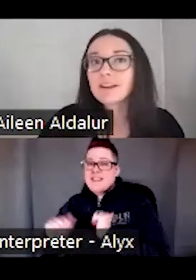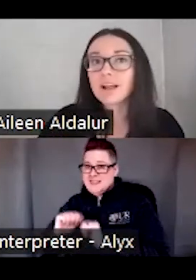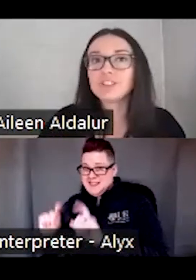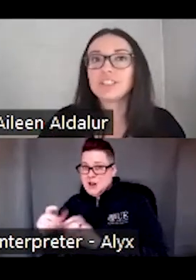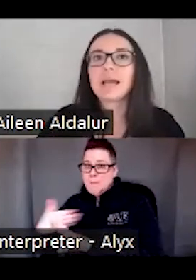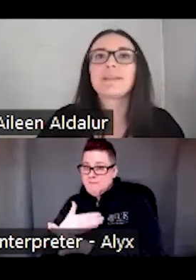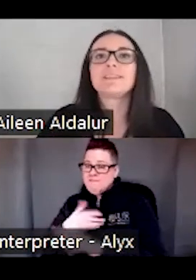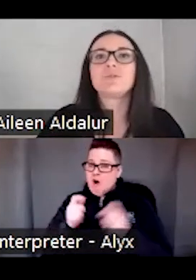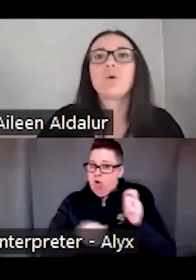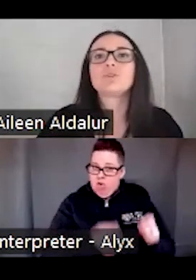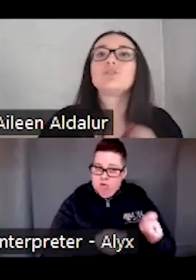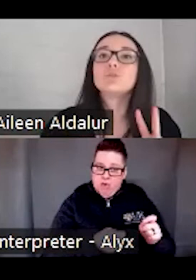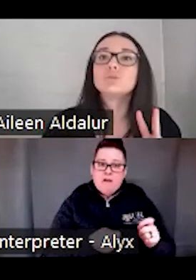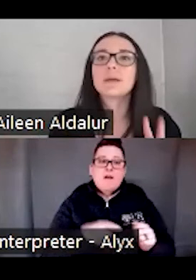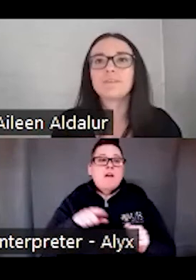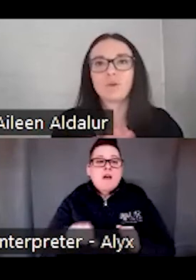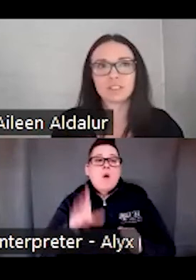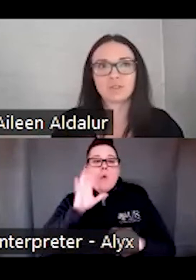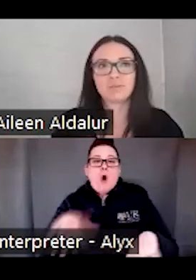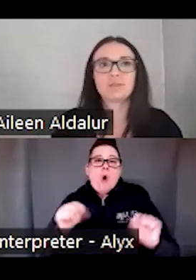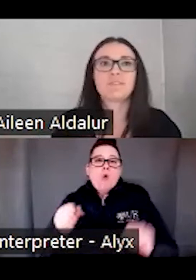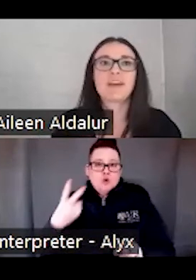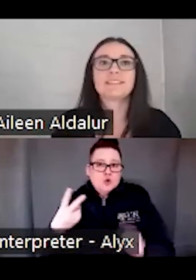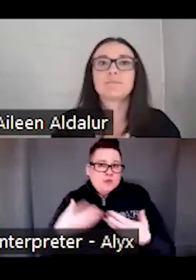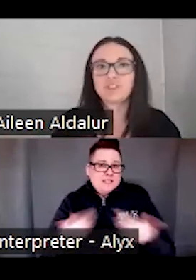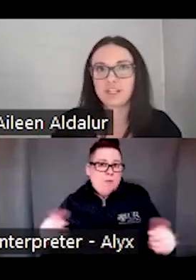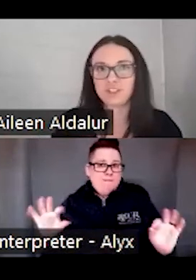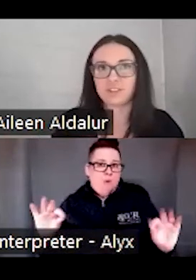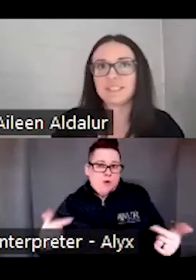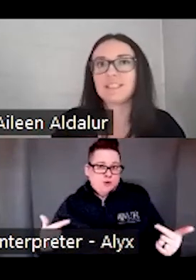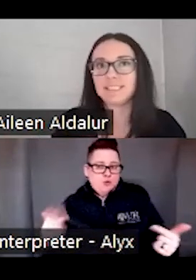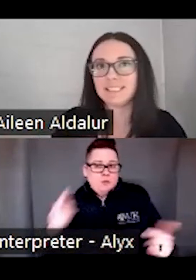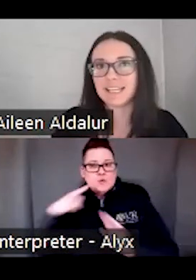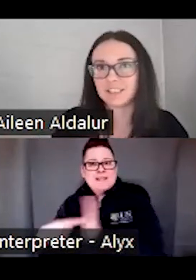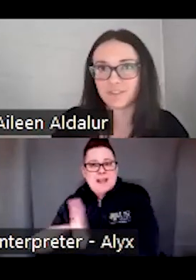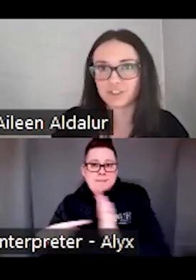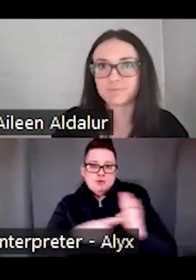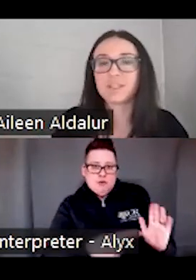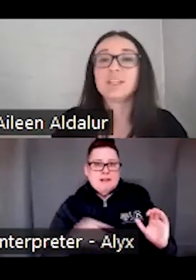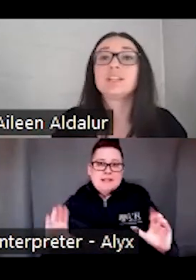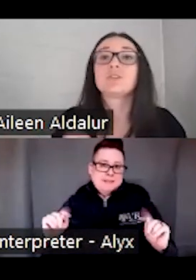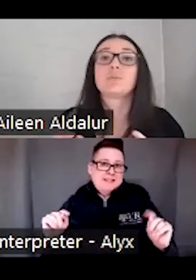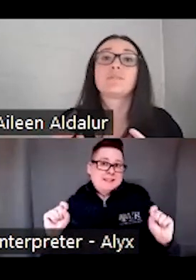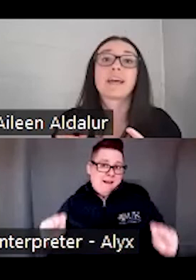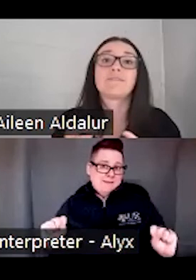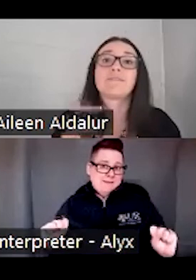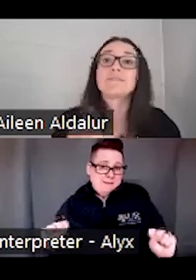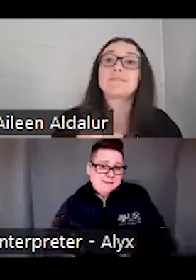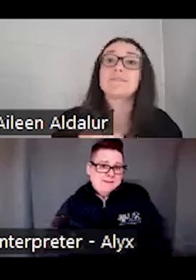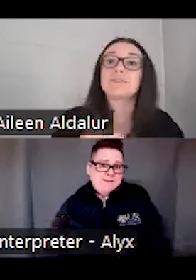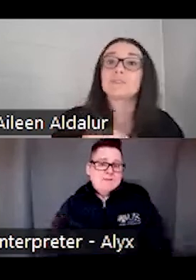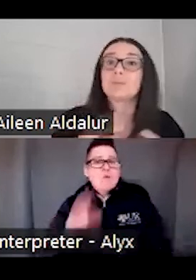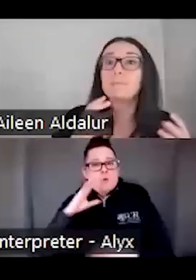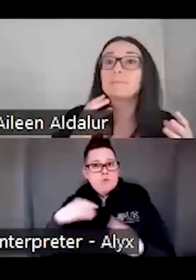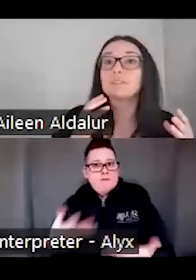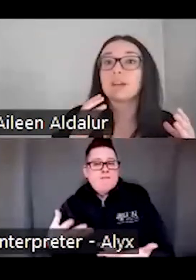this methodology, I plan to host 2 separate focus groups to provide a demonstration of the CBT-TS intervention. So I'll provide a focus